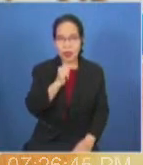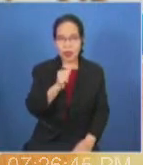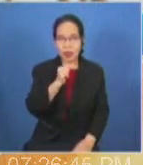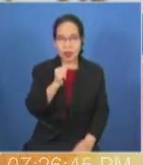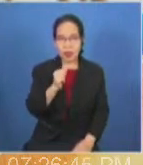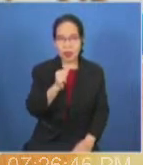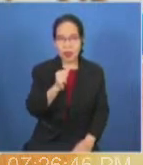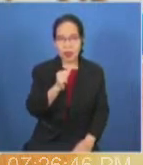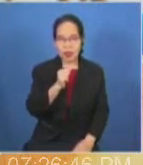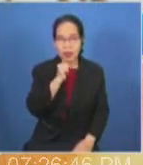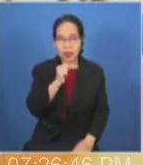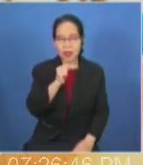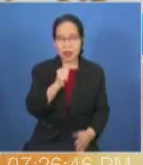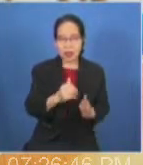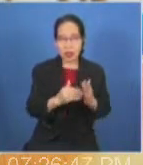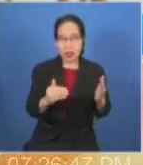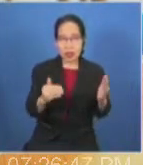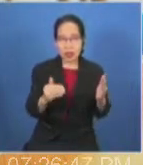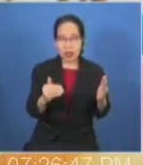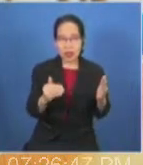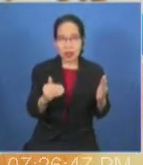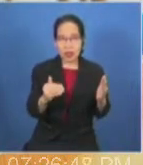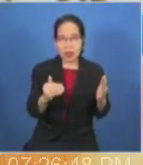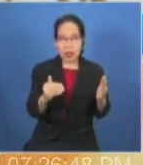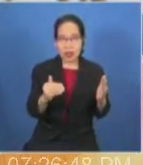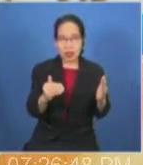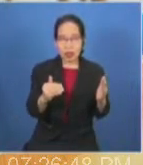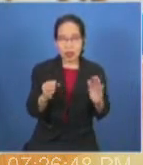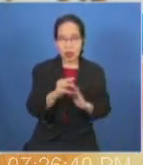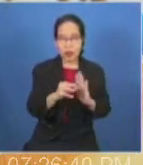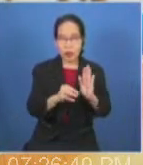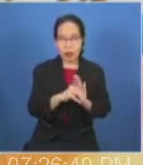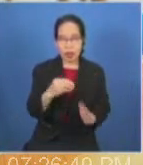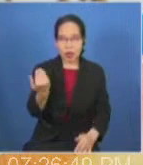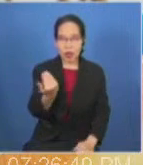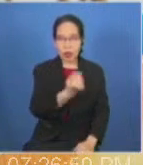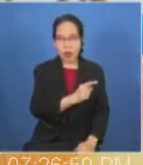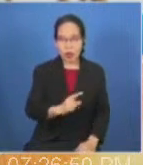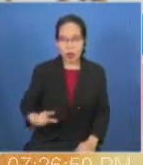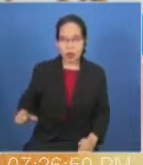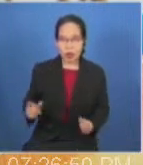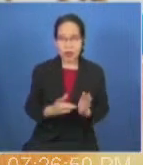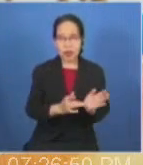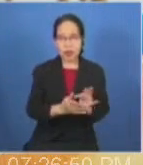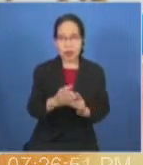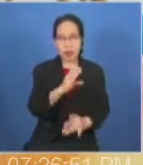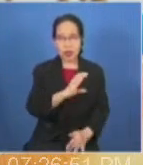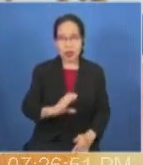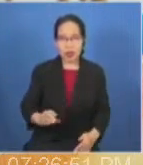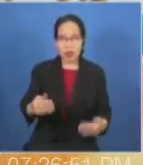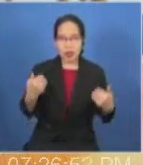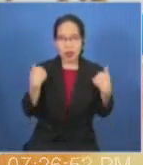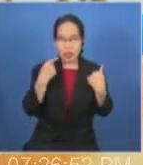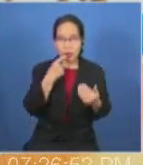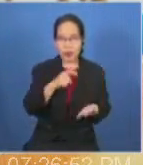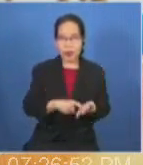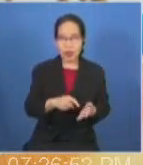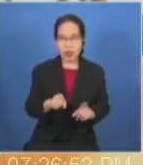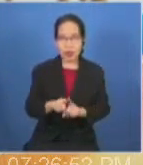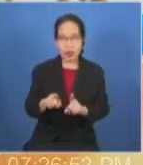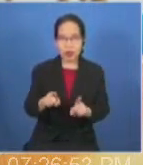do for us not to violate the commandments of the Lord Jesus Christ?